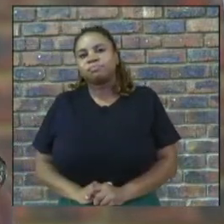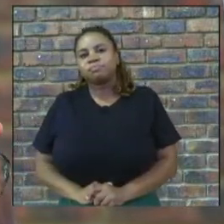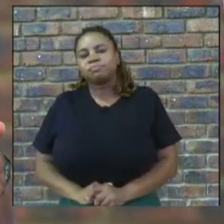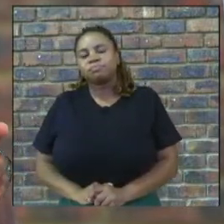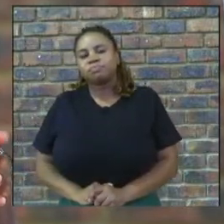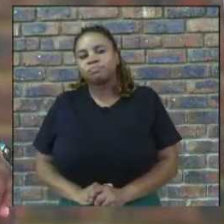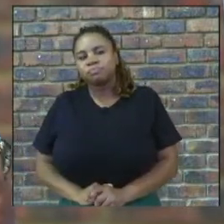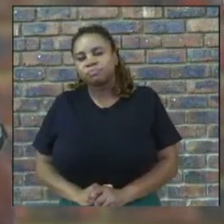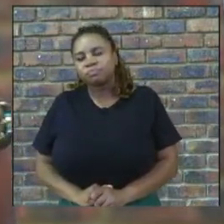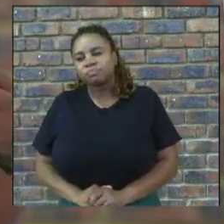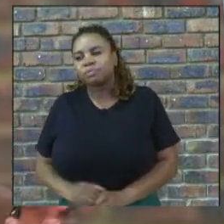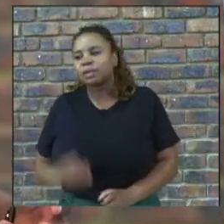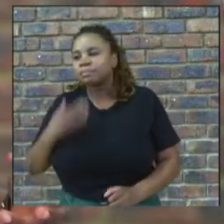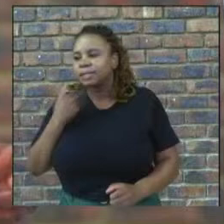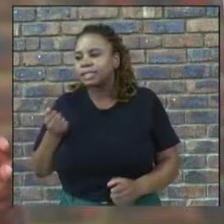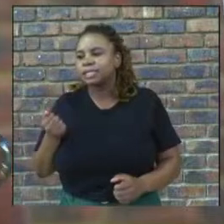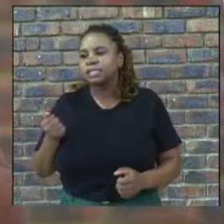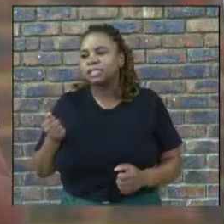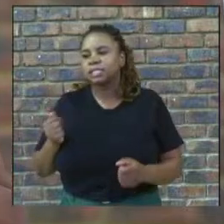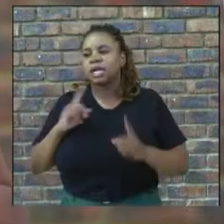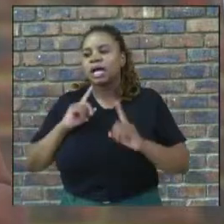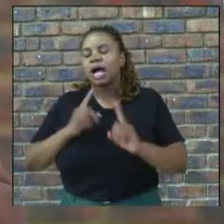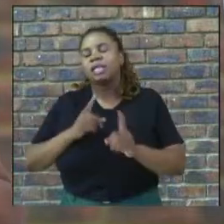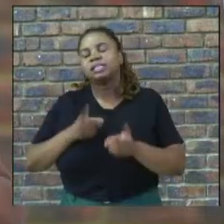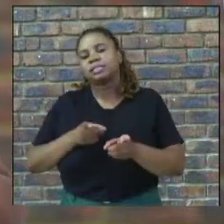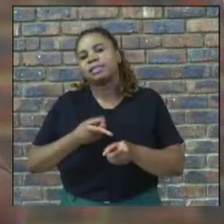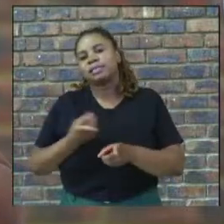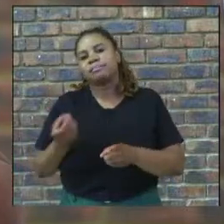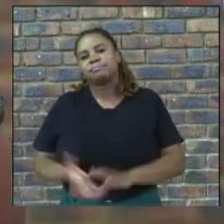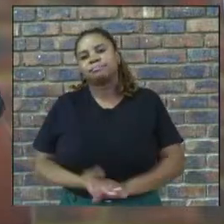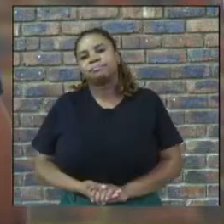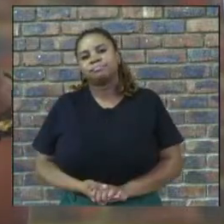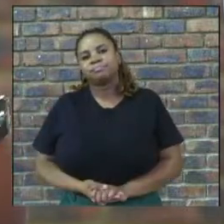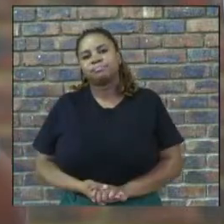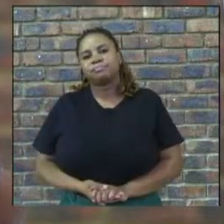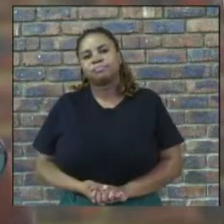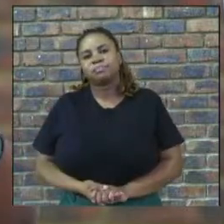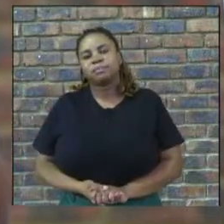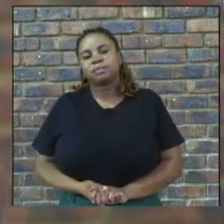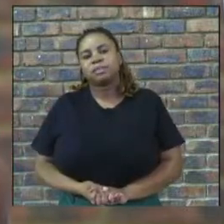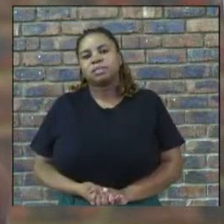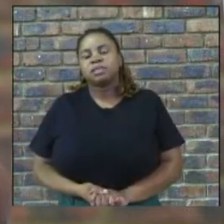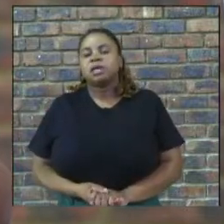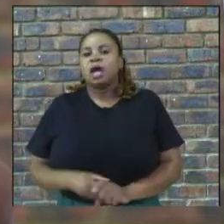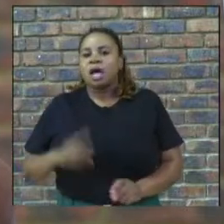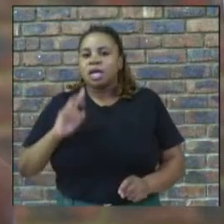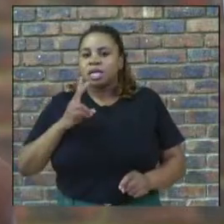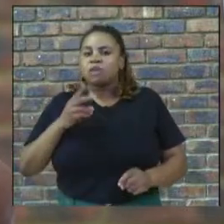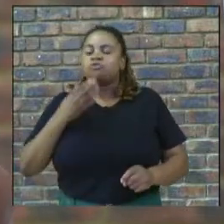do that. And then, Chair, maybe lastly, is that we must also encourage our people.